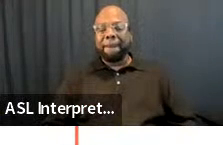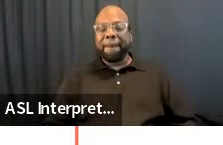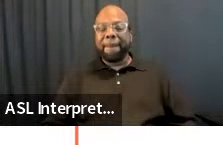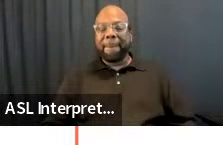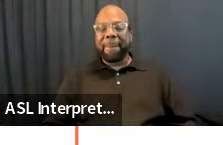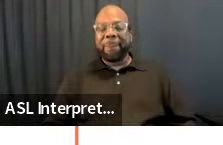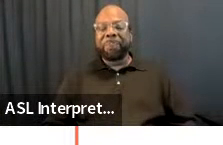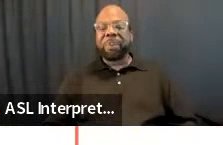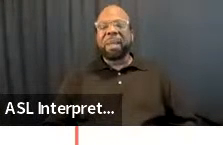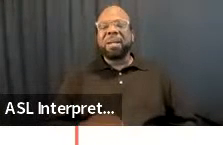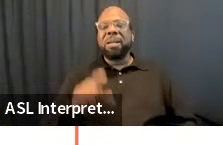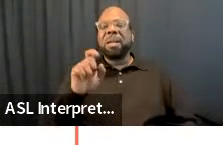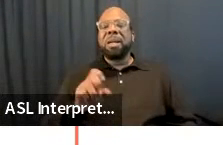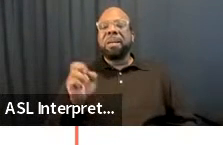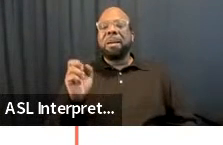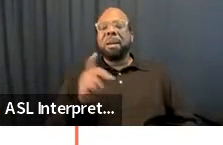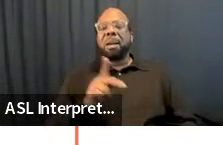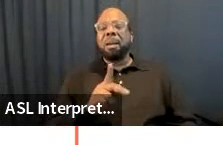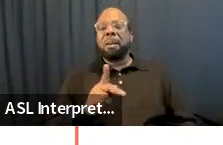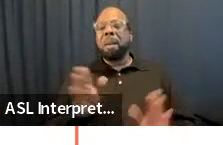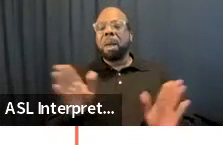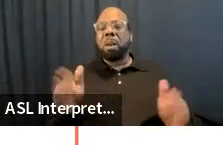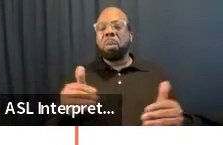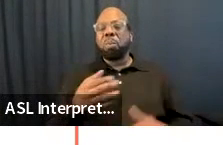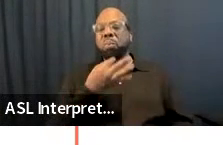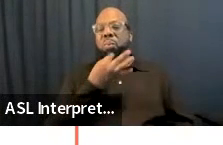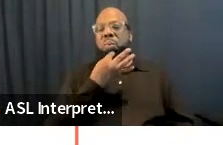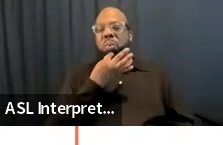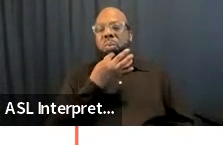She should be back in the room in a moment.